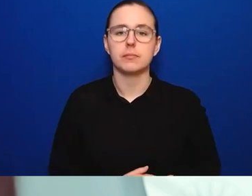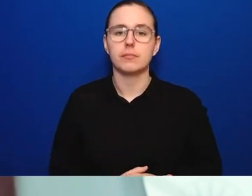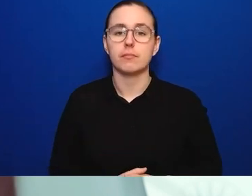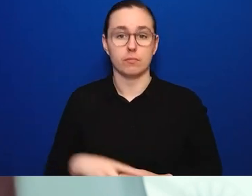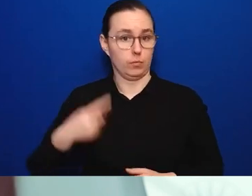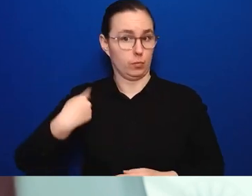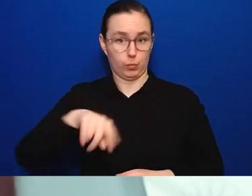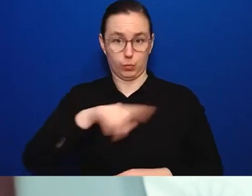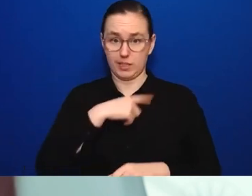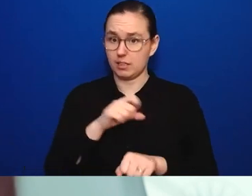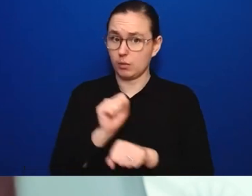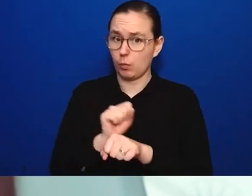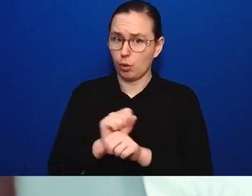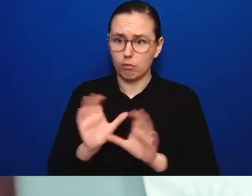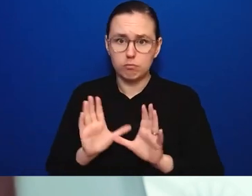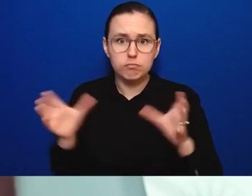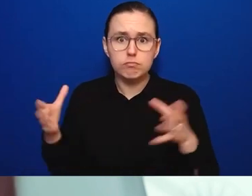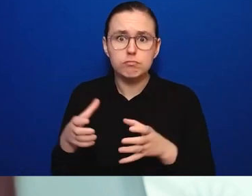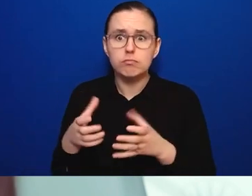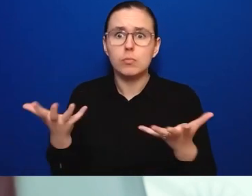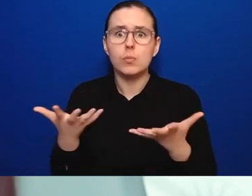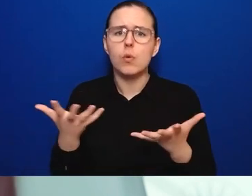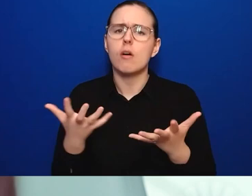women, girls, and 2S